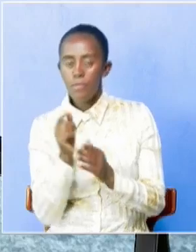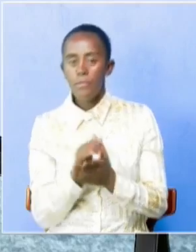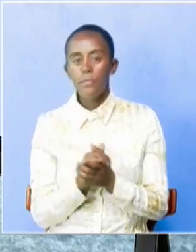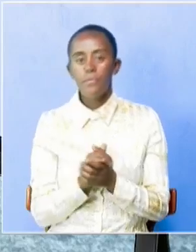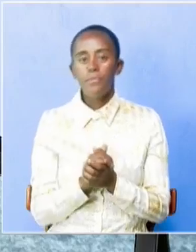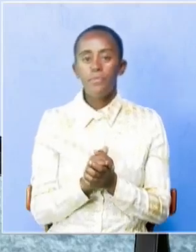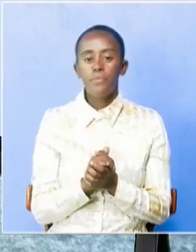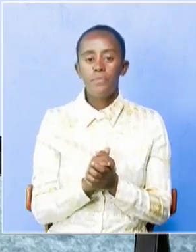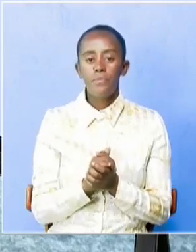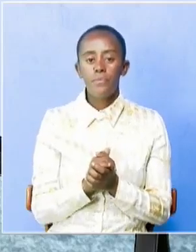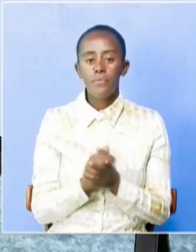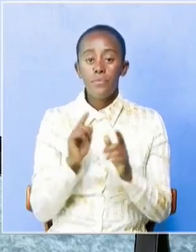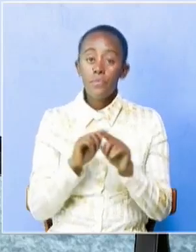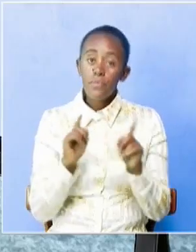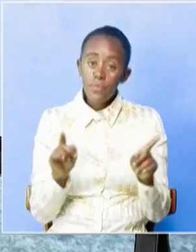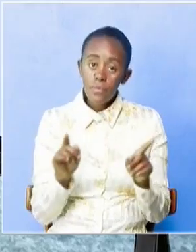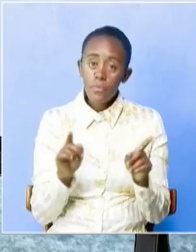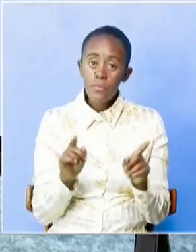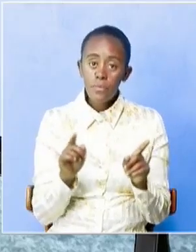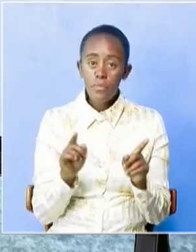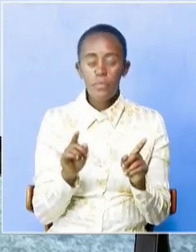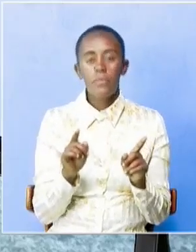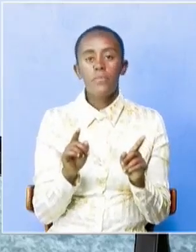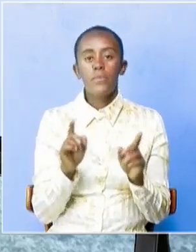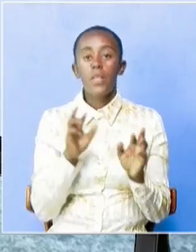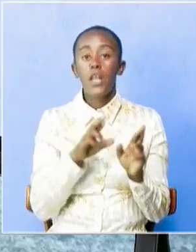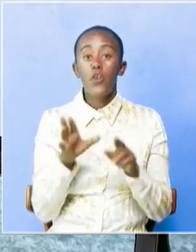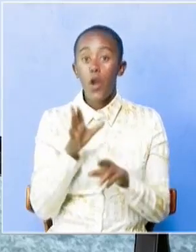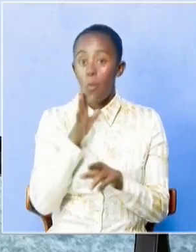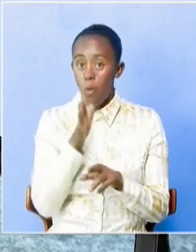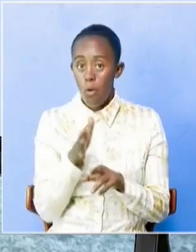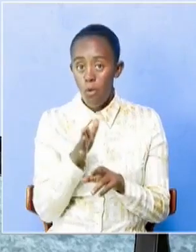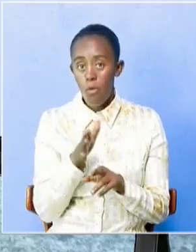S. But if it is irregular